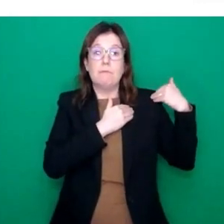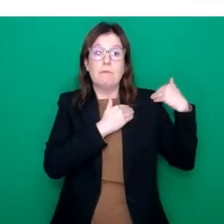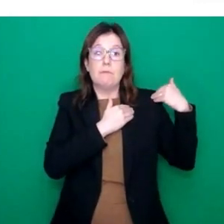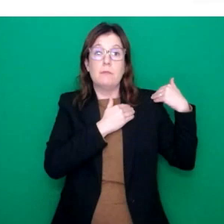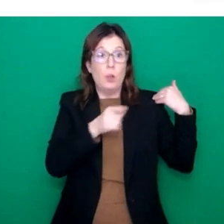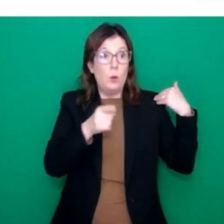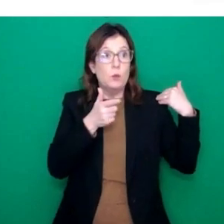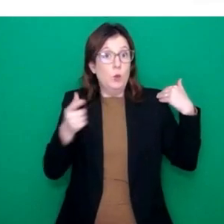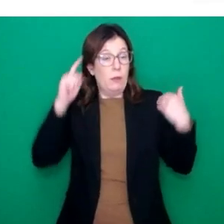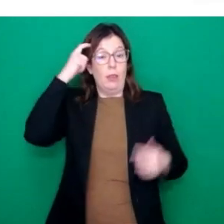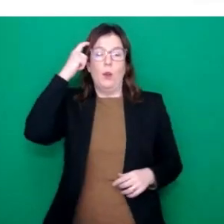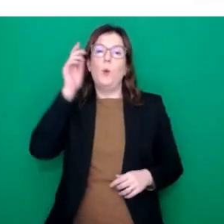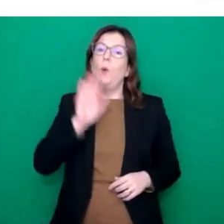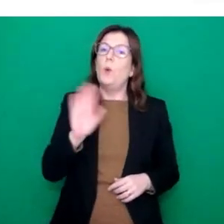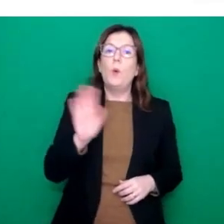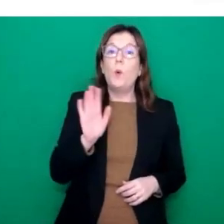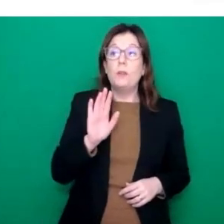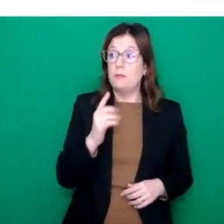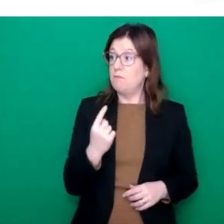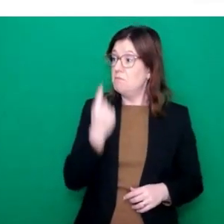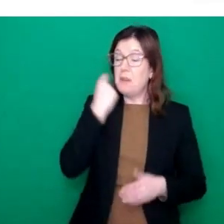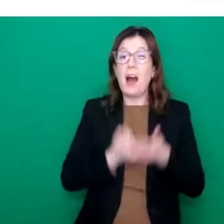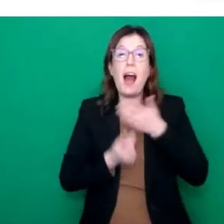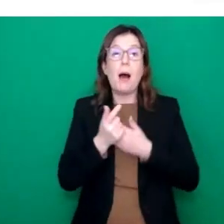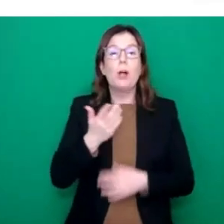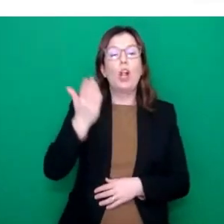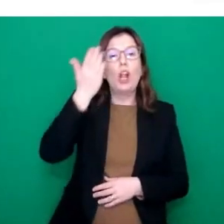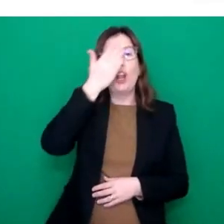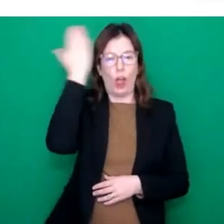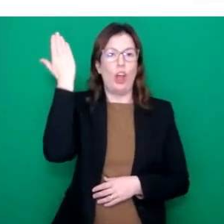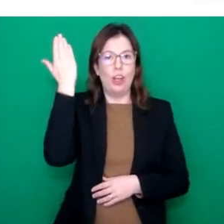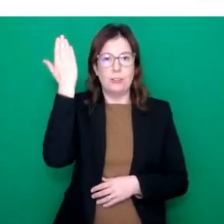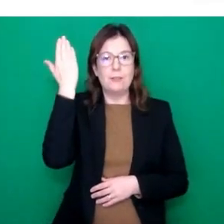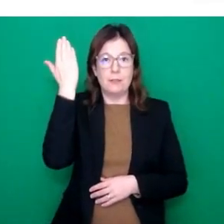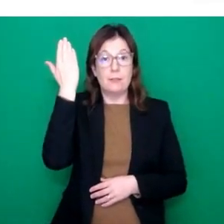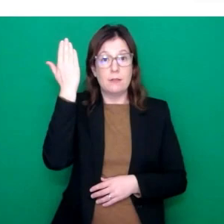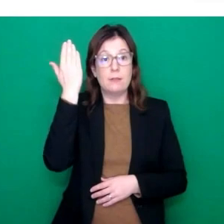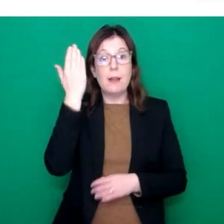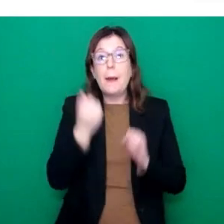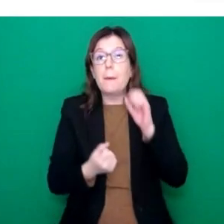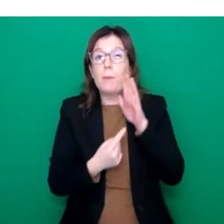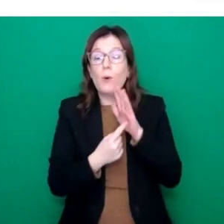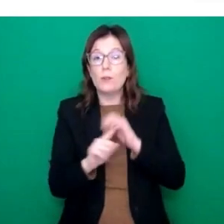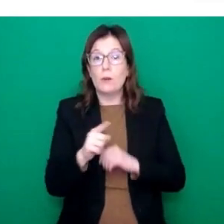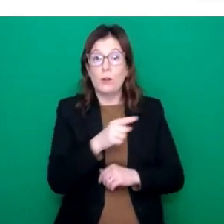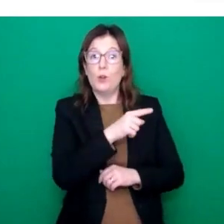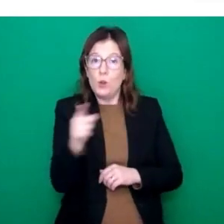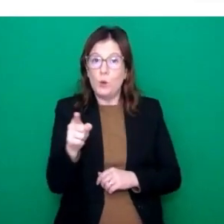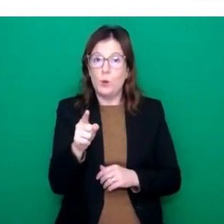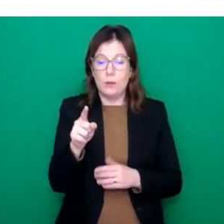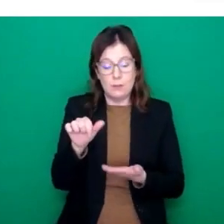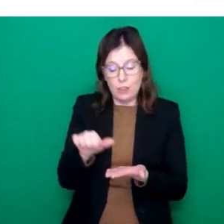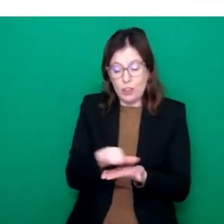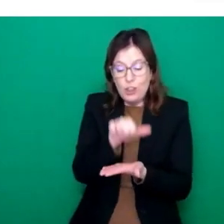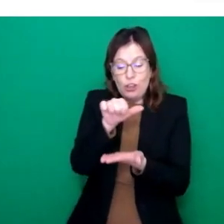on it. Simply learn from it, and most importantly, do the right thing